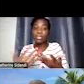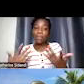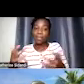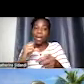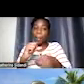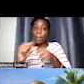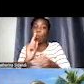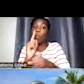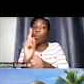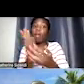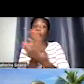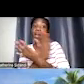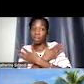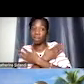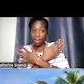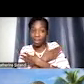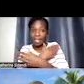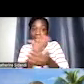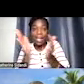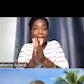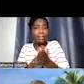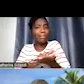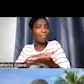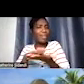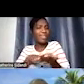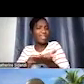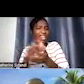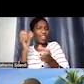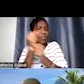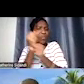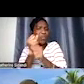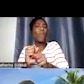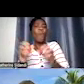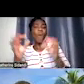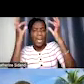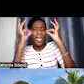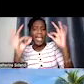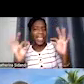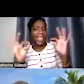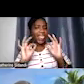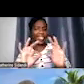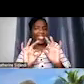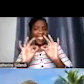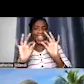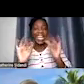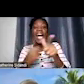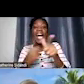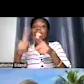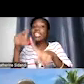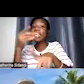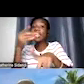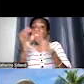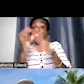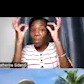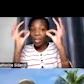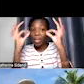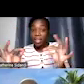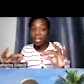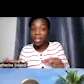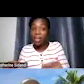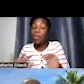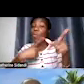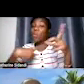And basically, they did a very nice wedding. And after the wedding, then they went for the